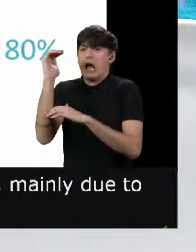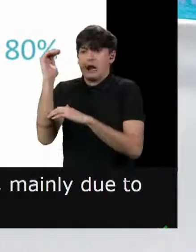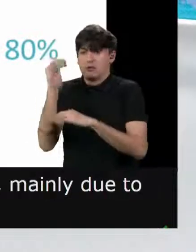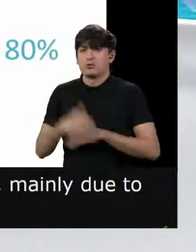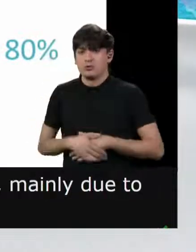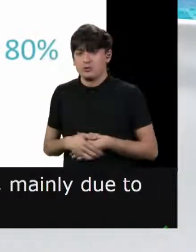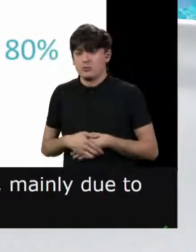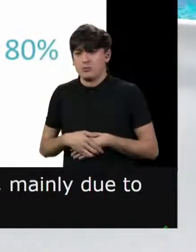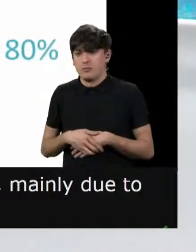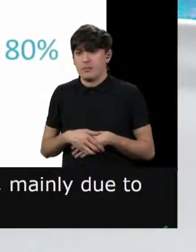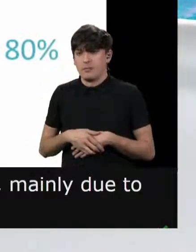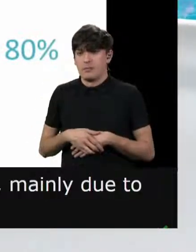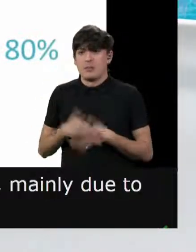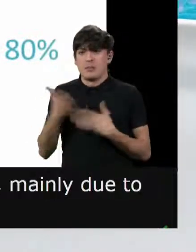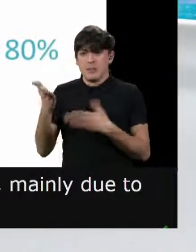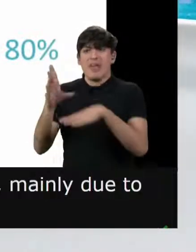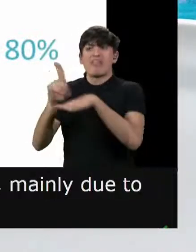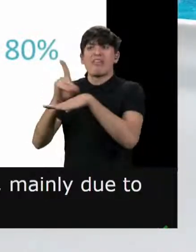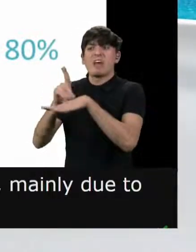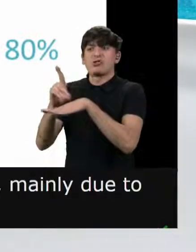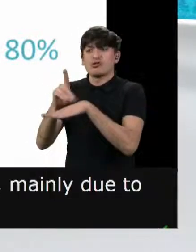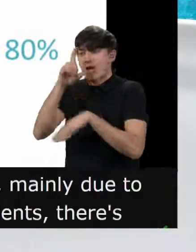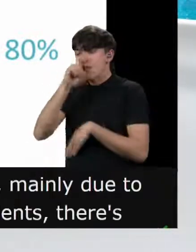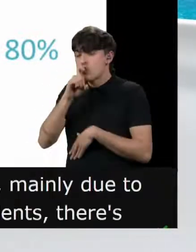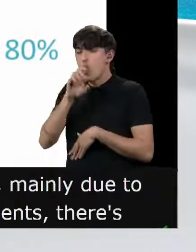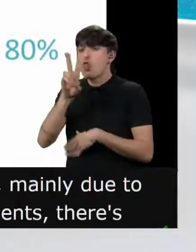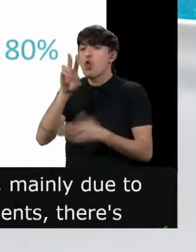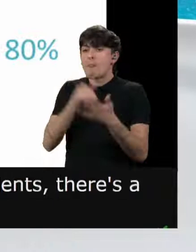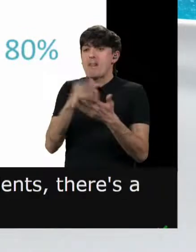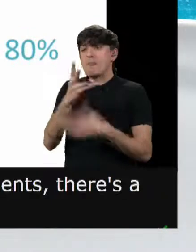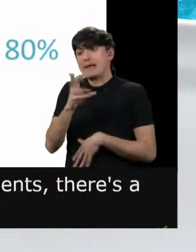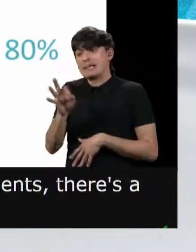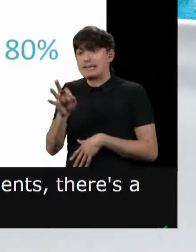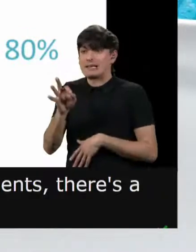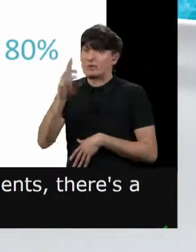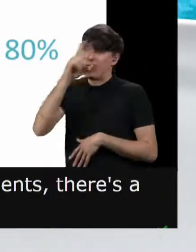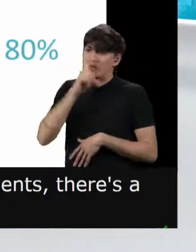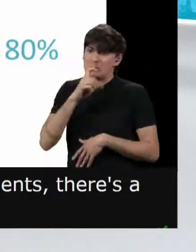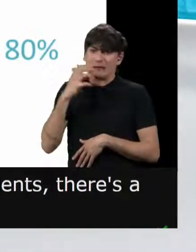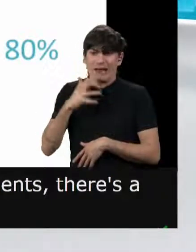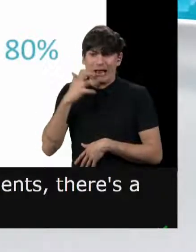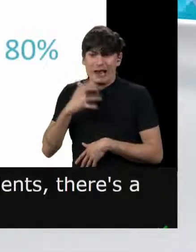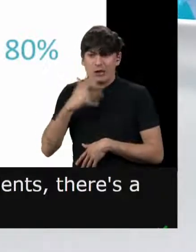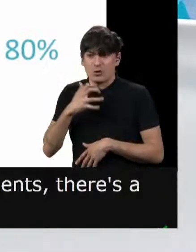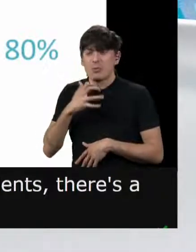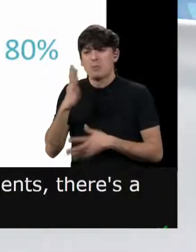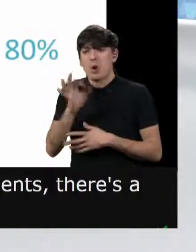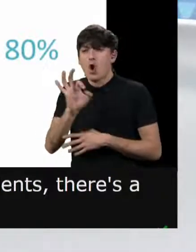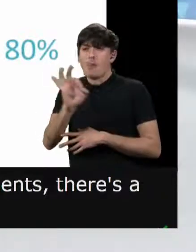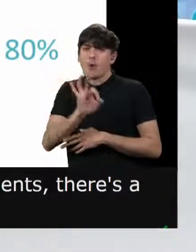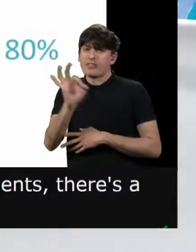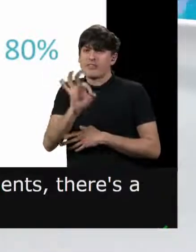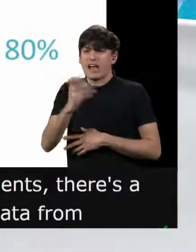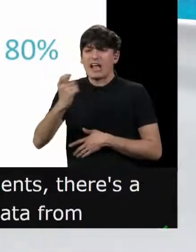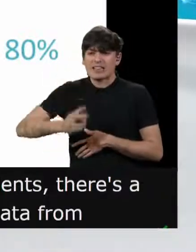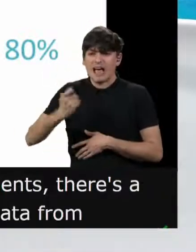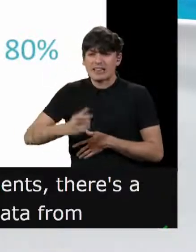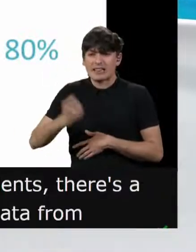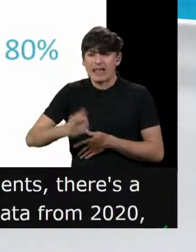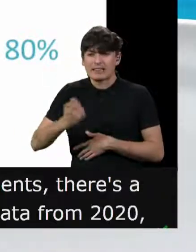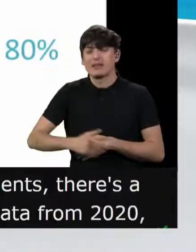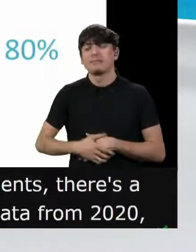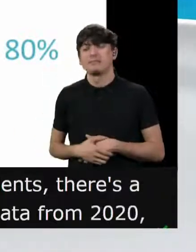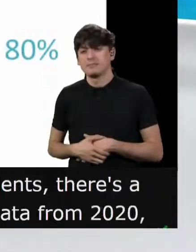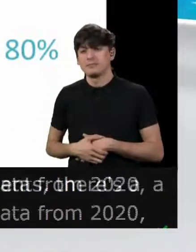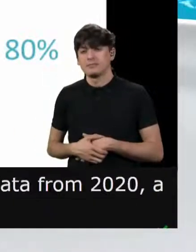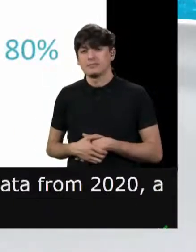a Según high datos del rate of 2020, accidents datos in del cities. 2020 These del are some informe data from Estratos, 2020, a strange year, really, son but porcentajes que these se are repiten. percentages that A día are de